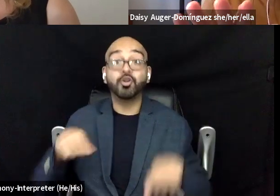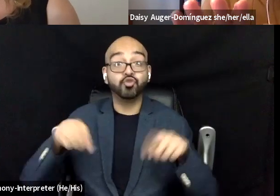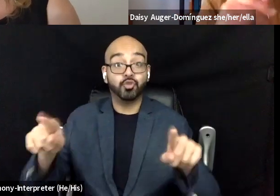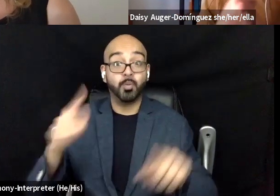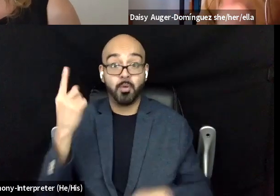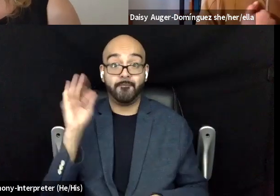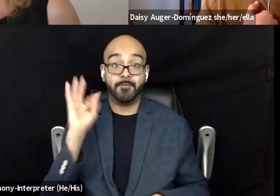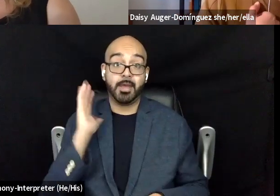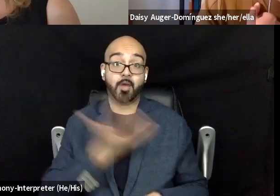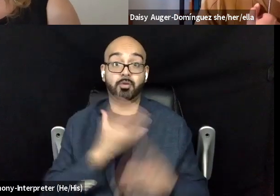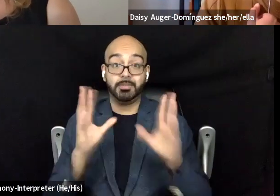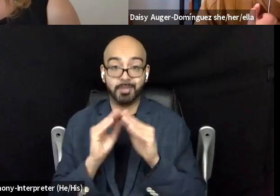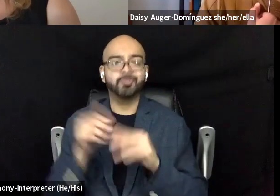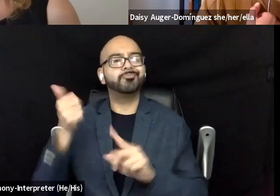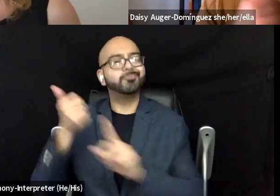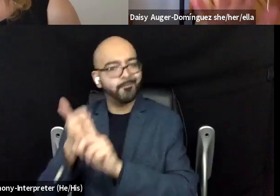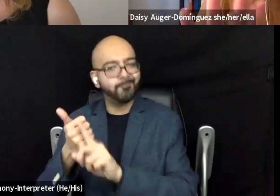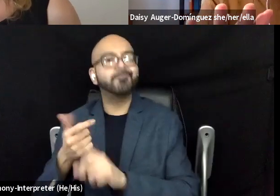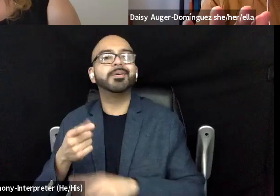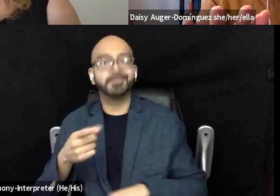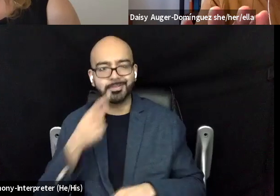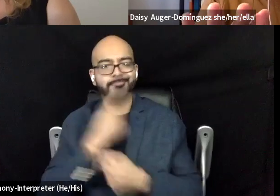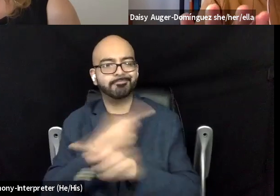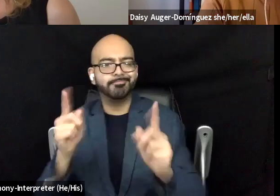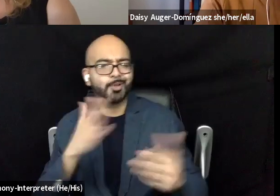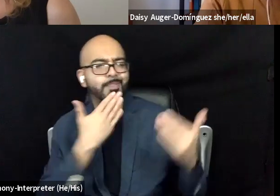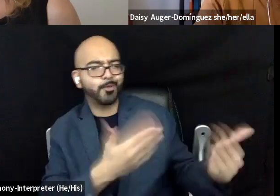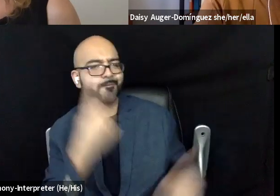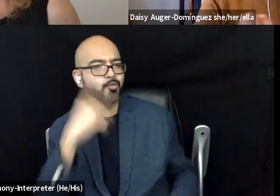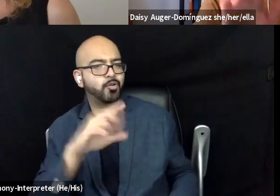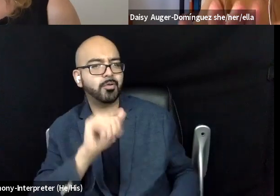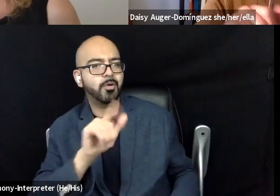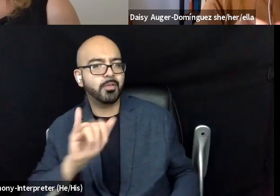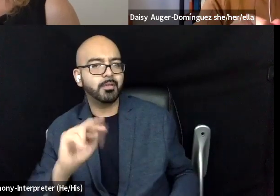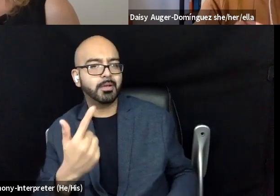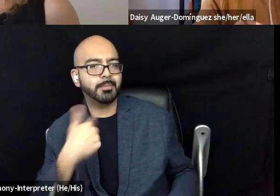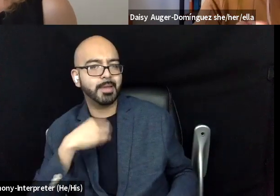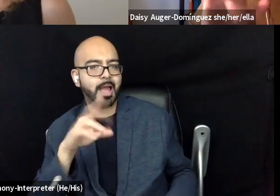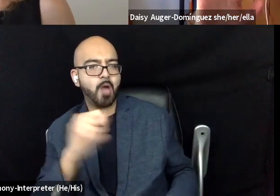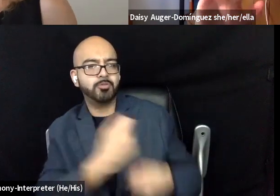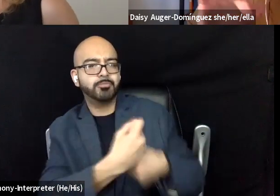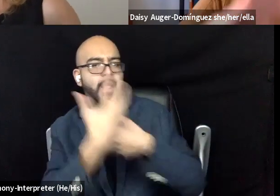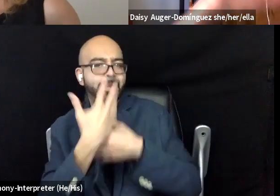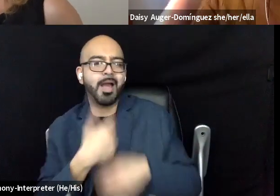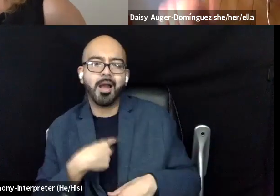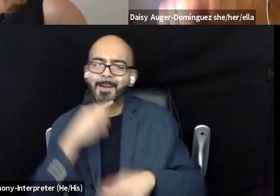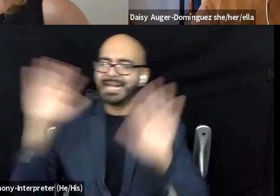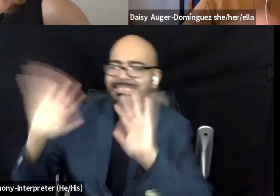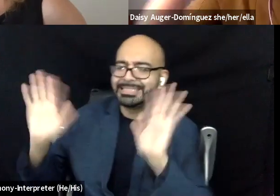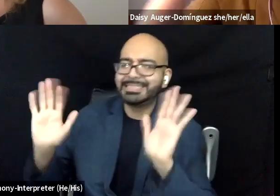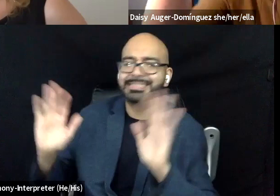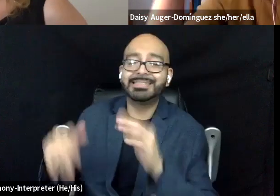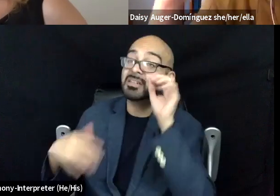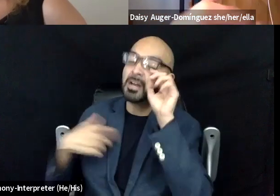to call. And then she said, thank you for calling me out. And I said, no, let me be clear. I called you in. Because calling you out was for me to have emailed the entire